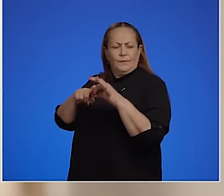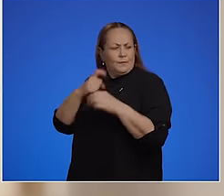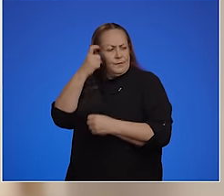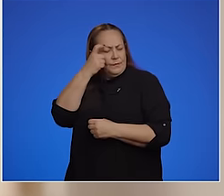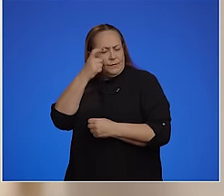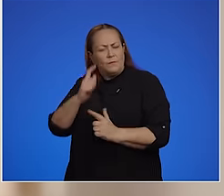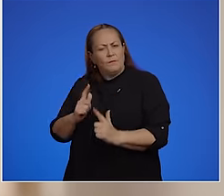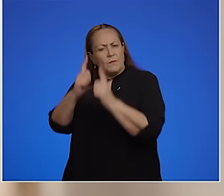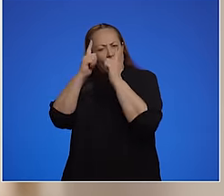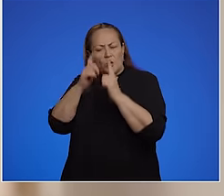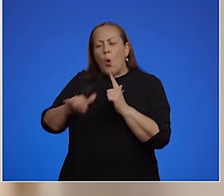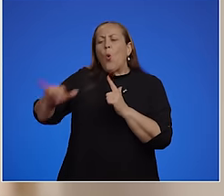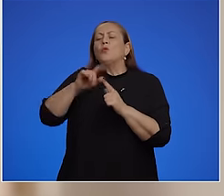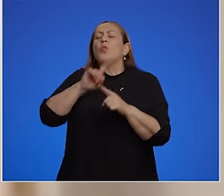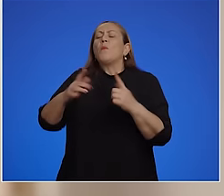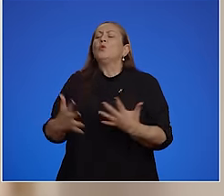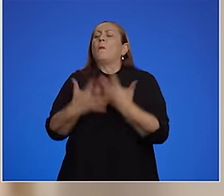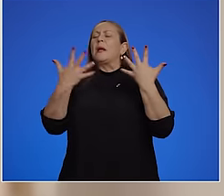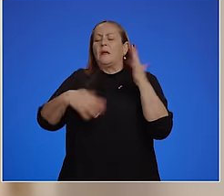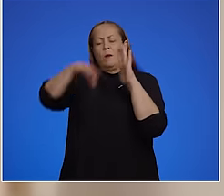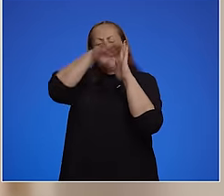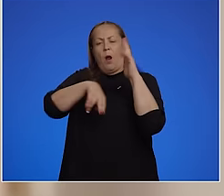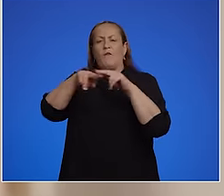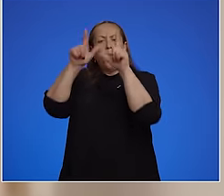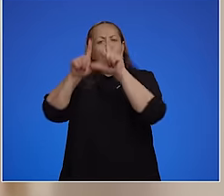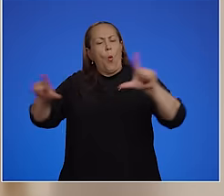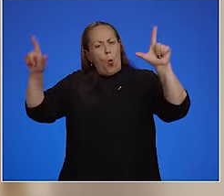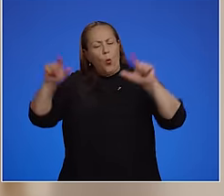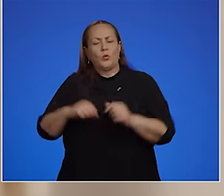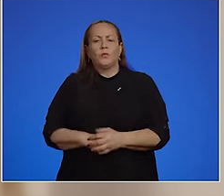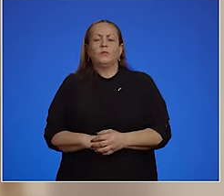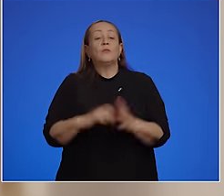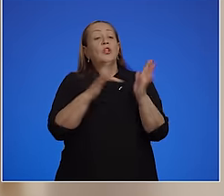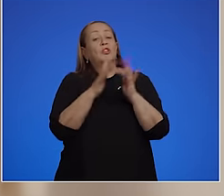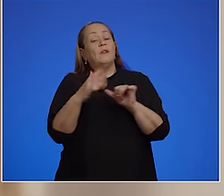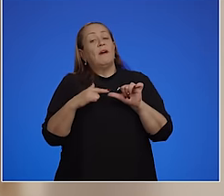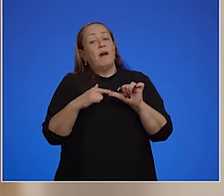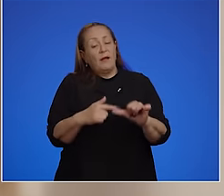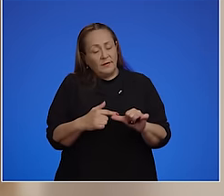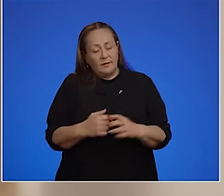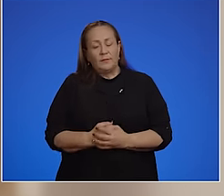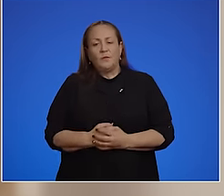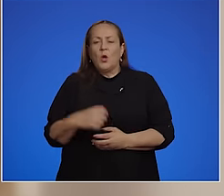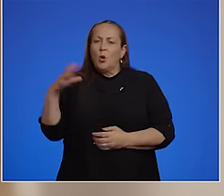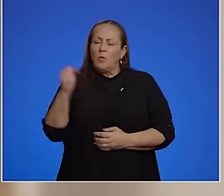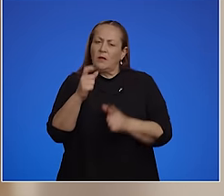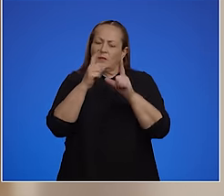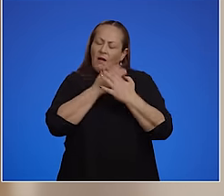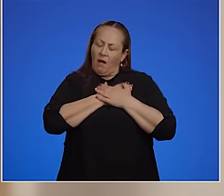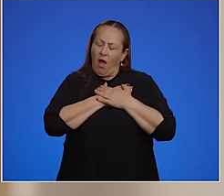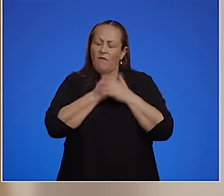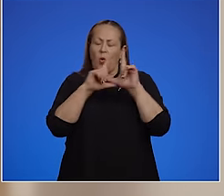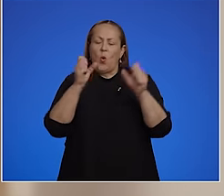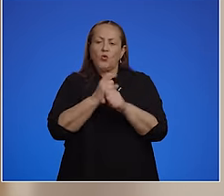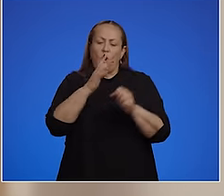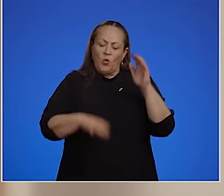"Master, which is the greatest commandment of the law?" Jesus said, "You must love the Lord your God with all